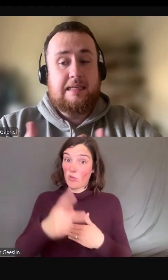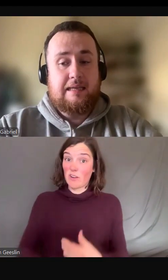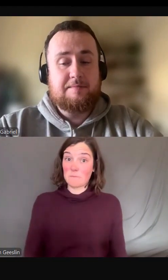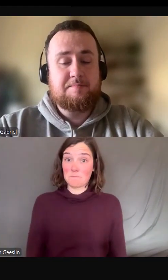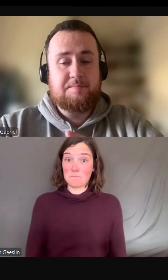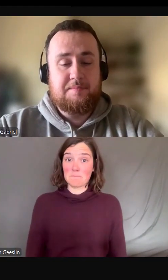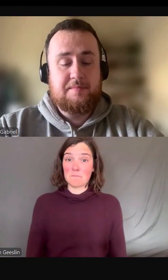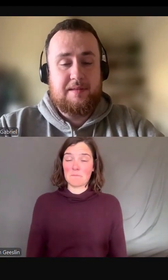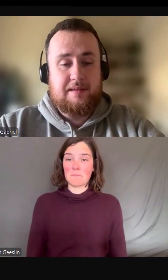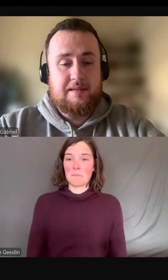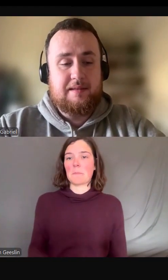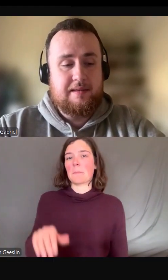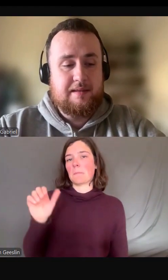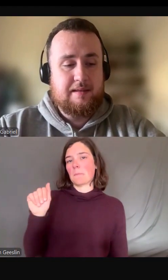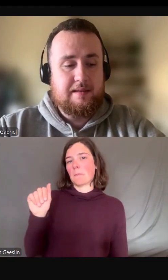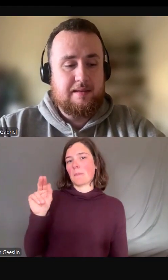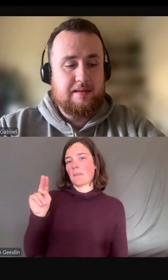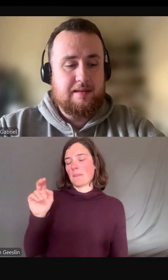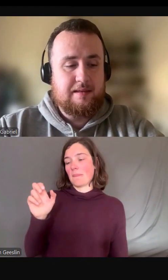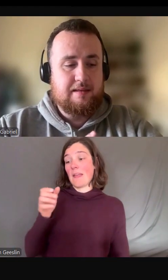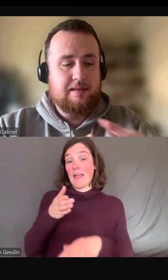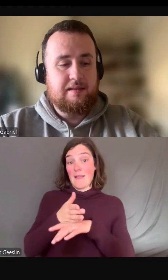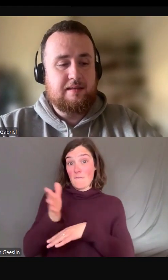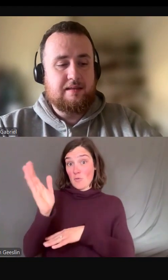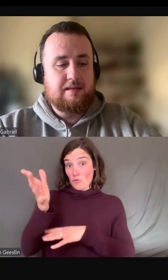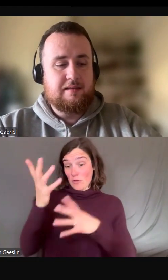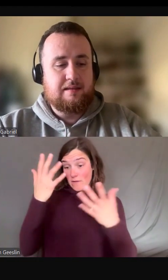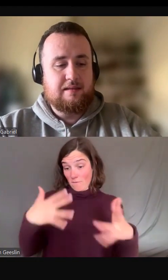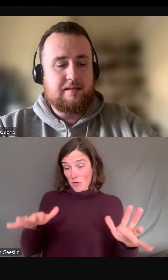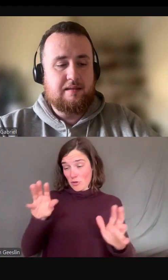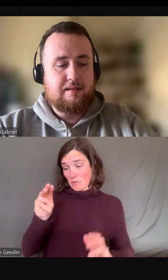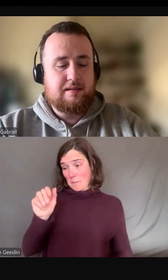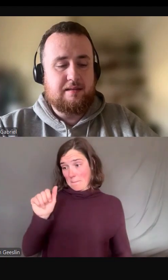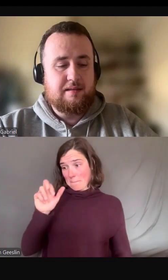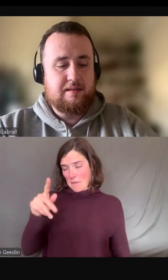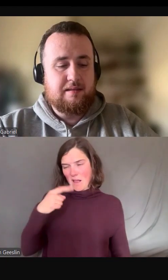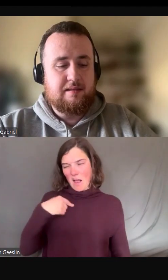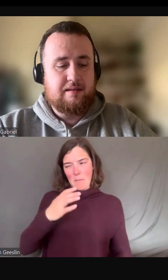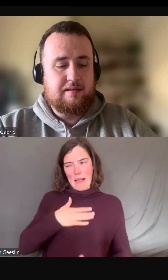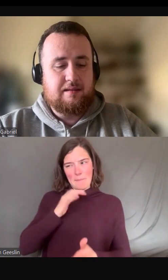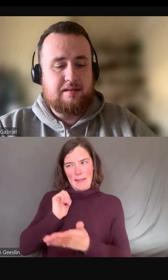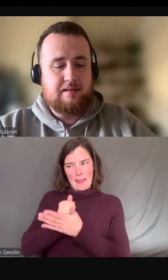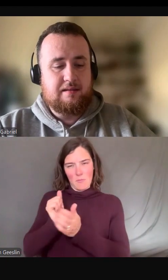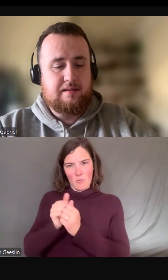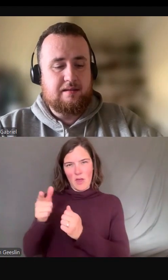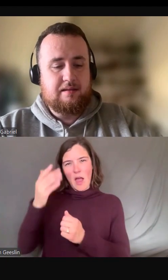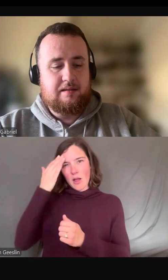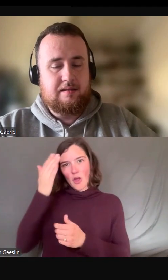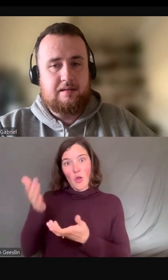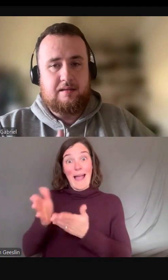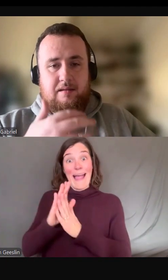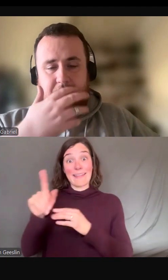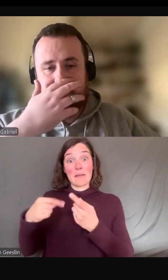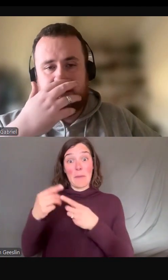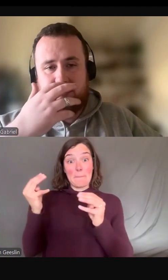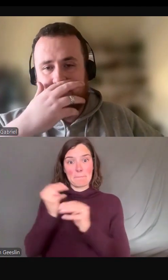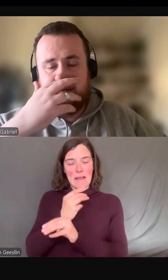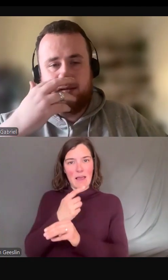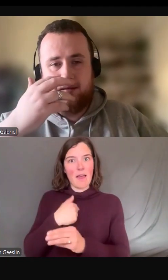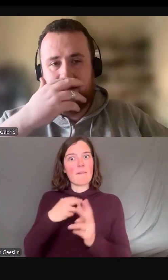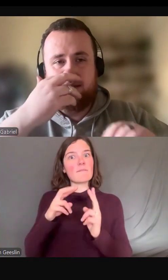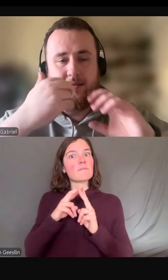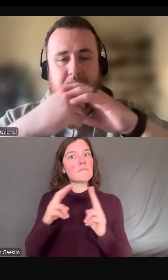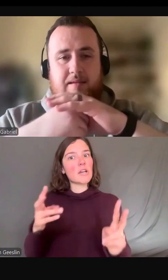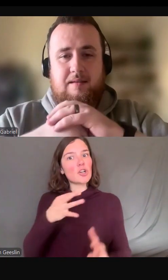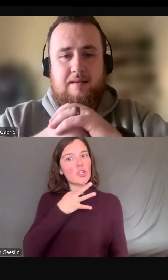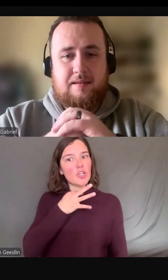get you set up after the presentation, Mark, as well. And I know you asked about math, and I am super interested since Robert